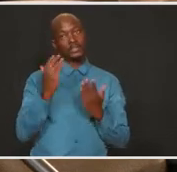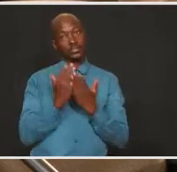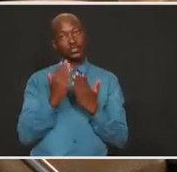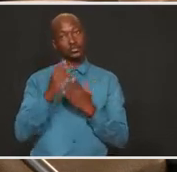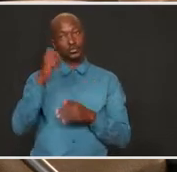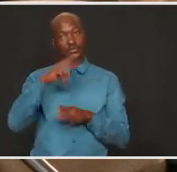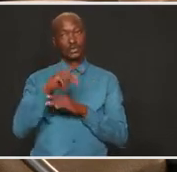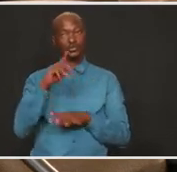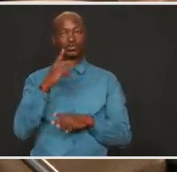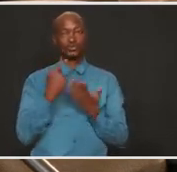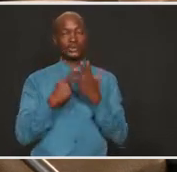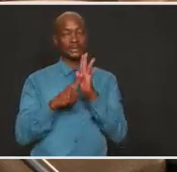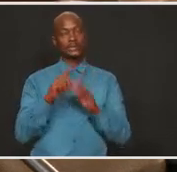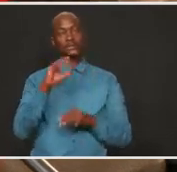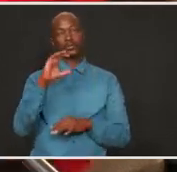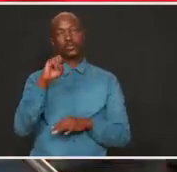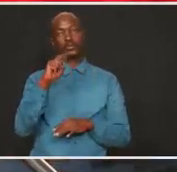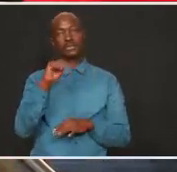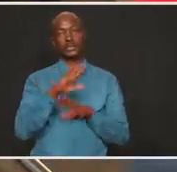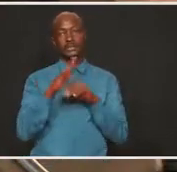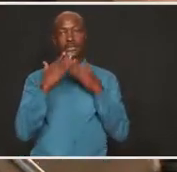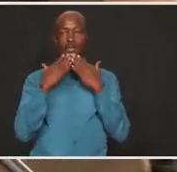thank you